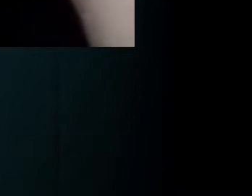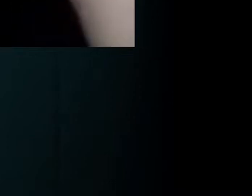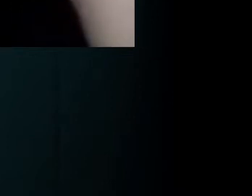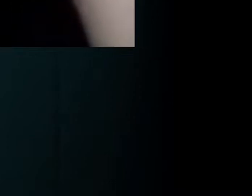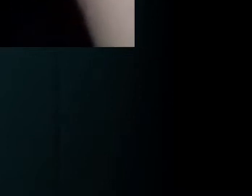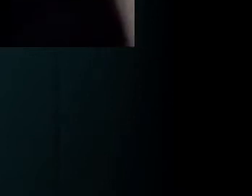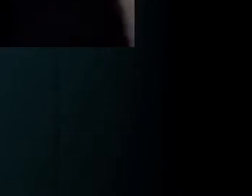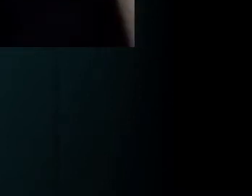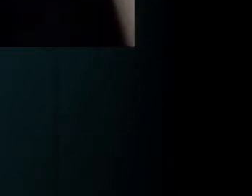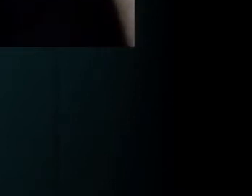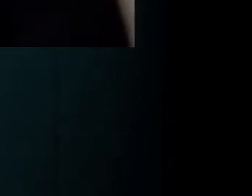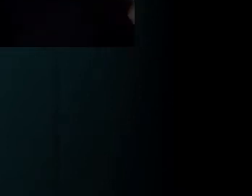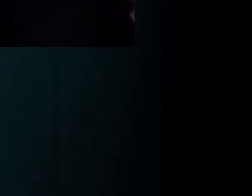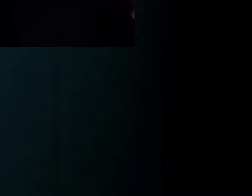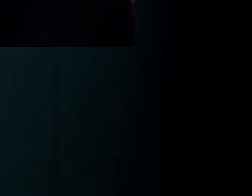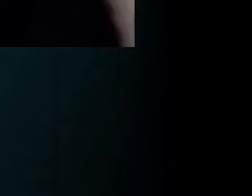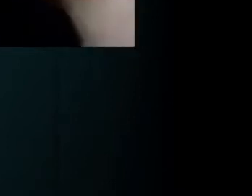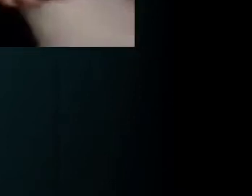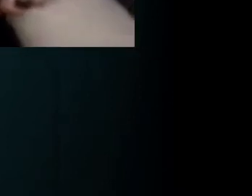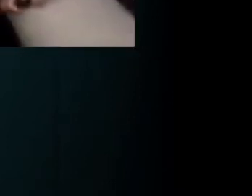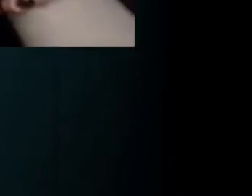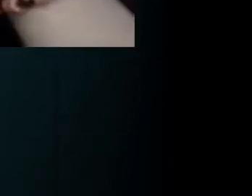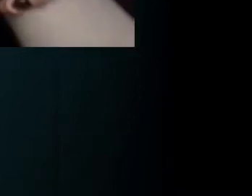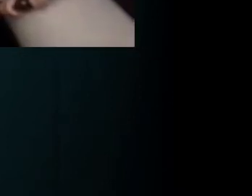different military forces, government,